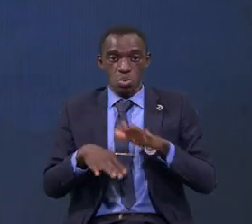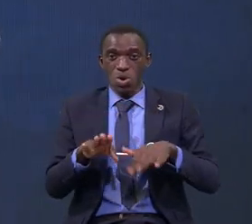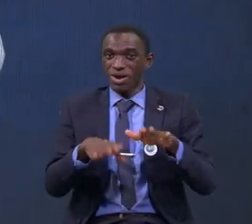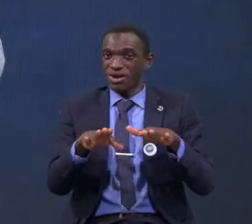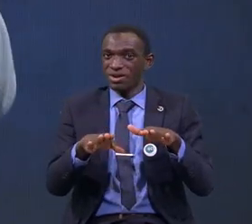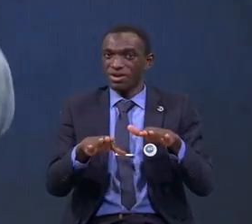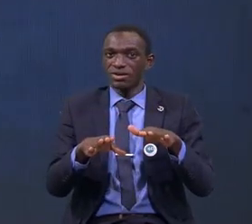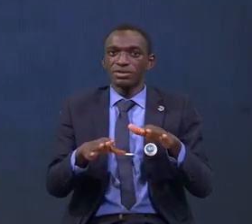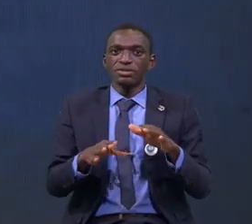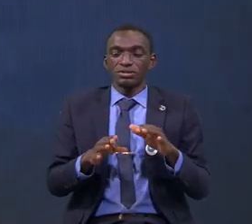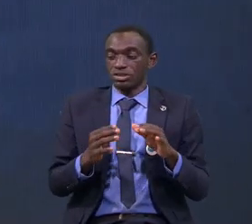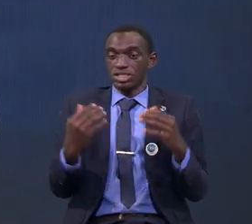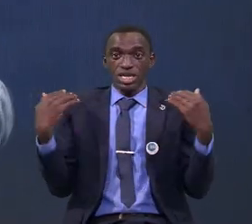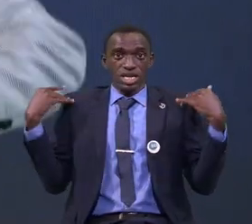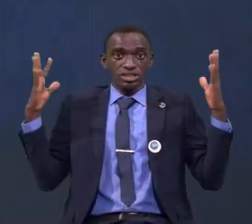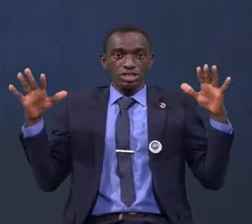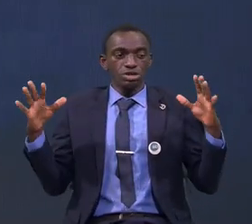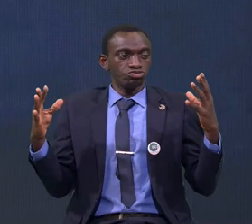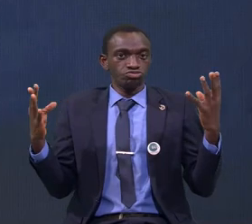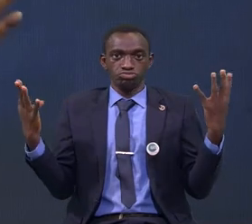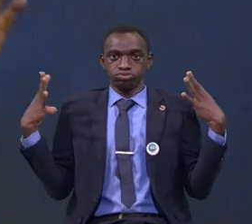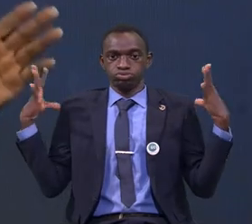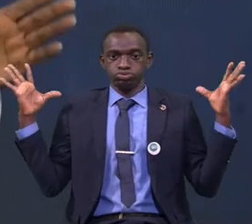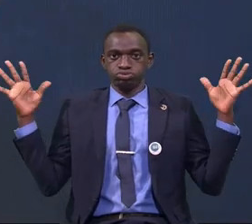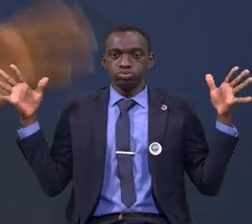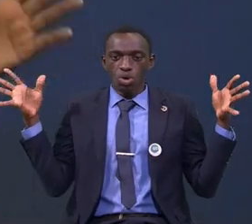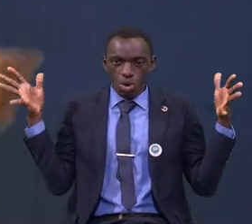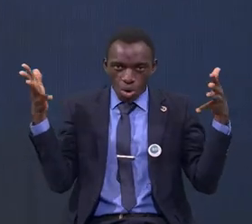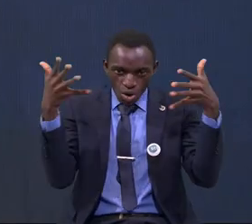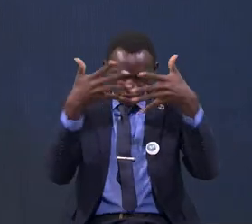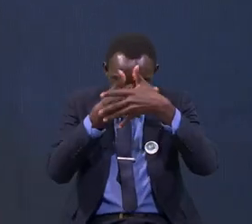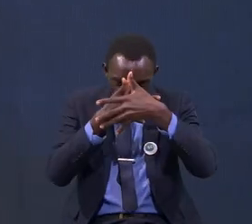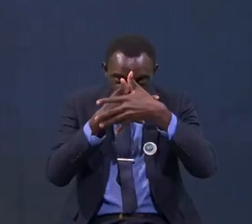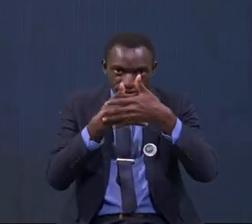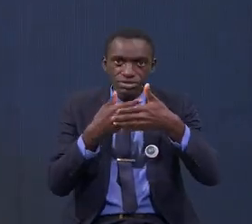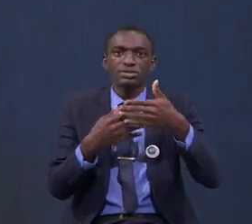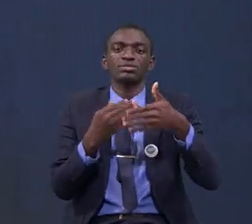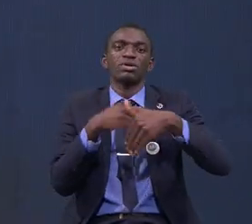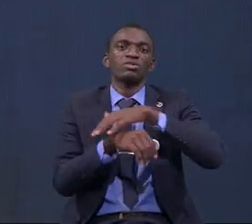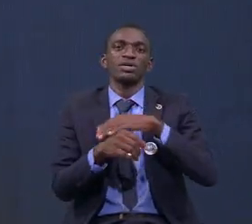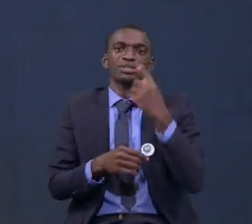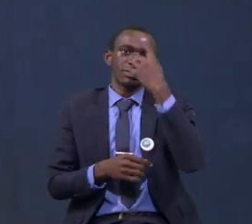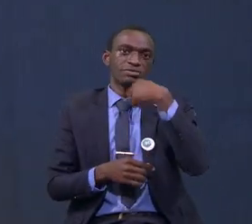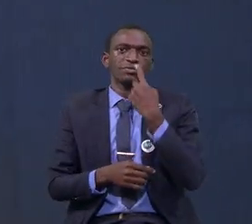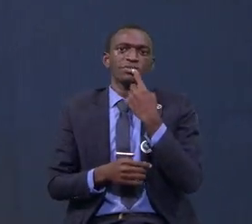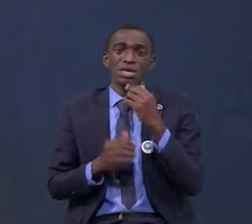And they cover their face. They're respectful and humble before the Almighty.